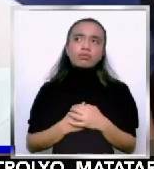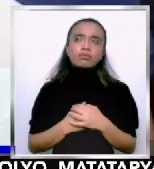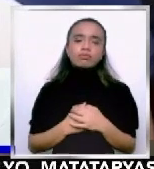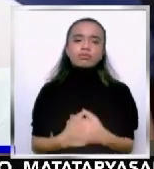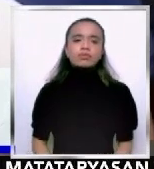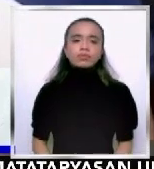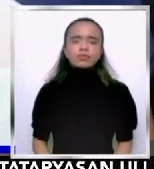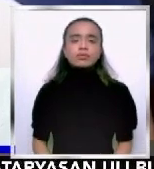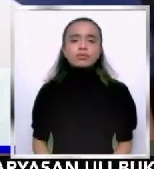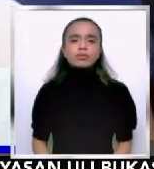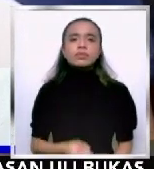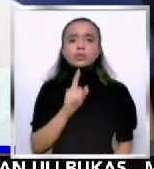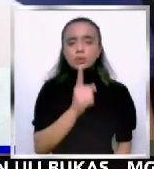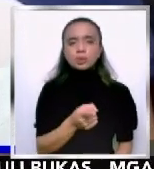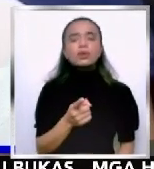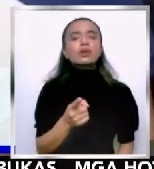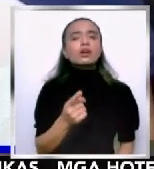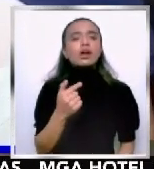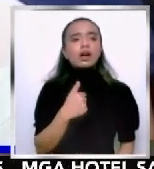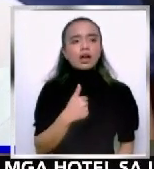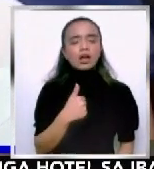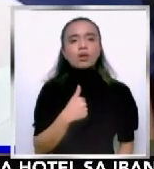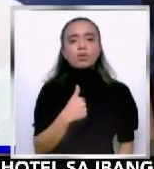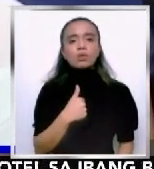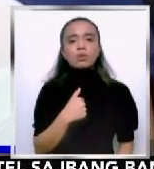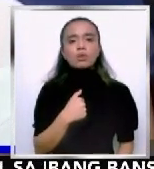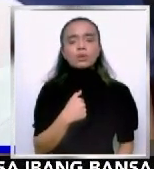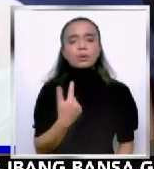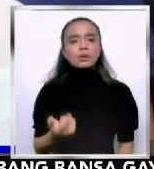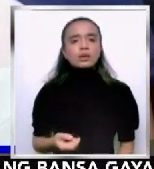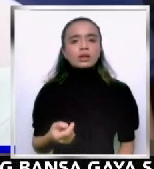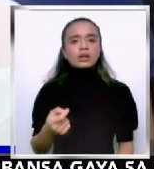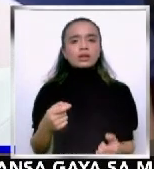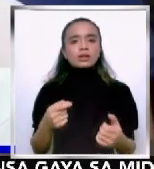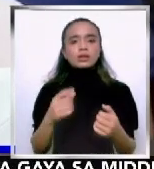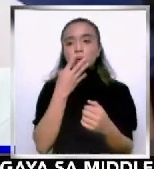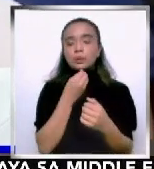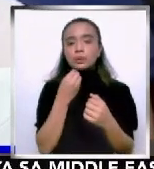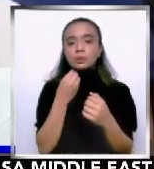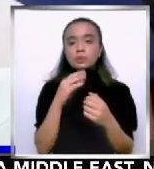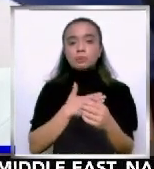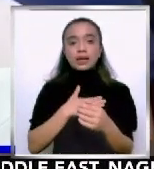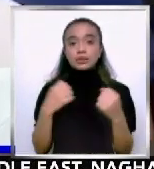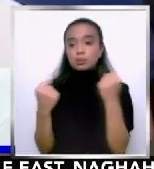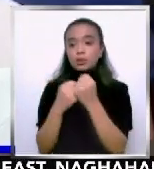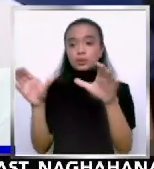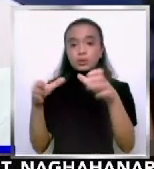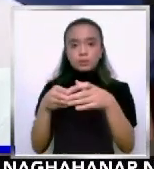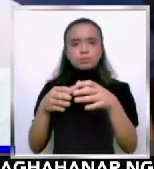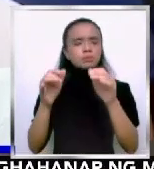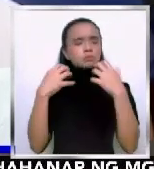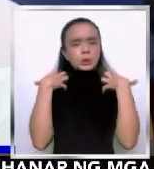And definitely I would consider my support system super strong, with all my coaches back